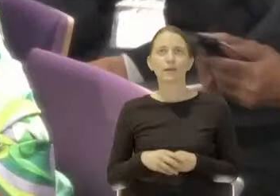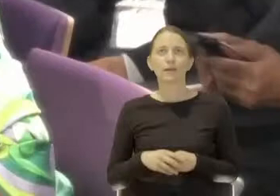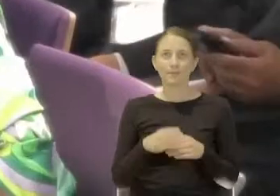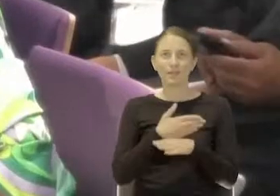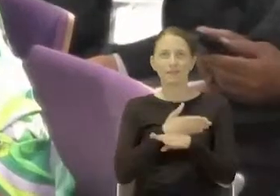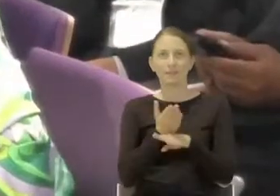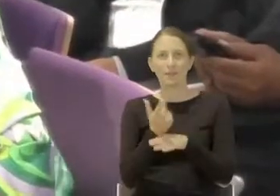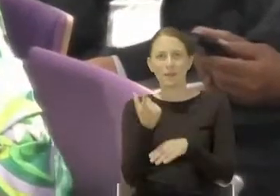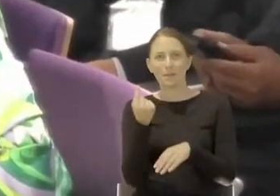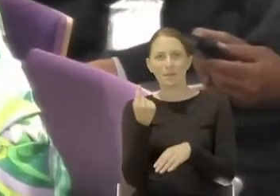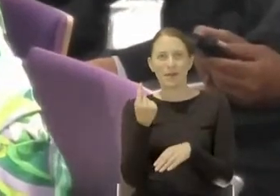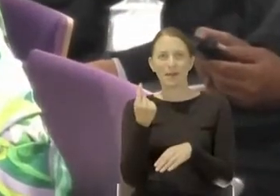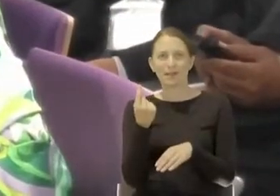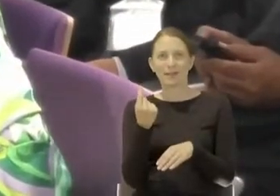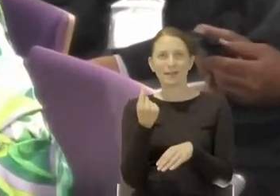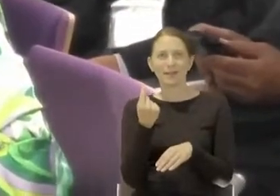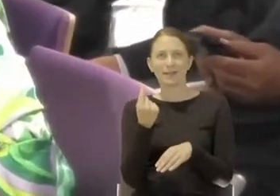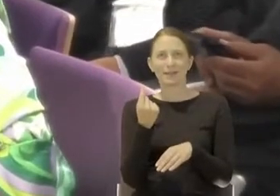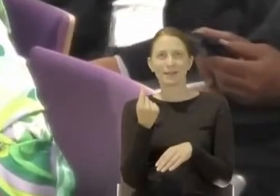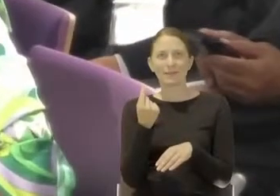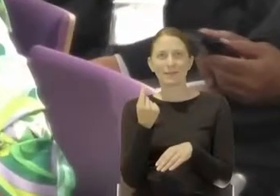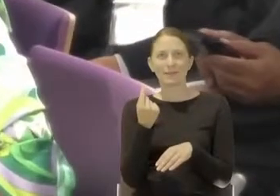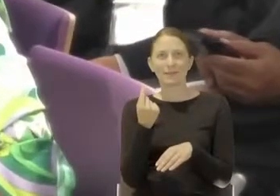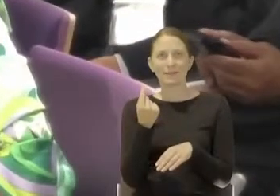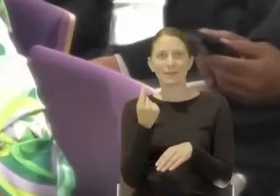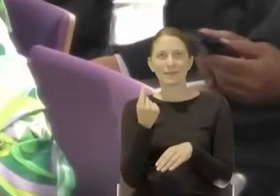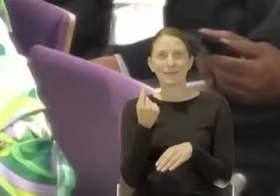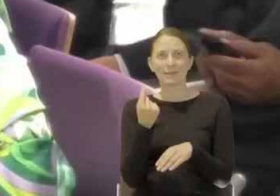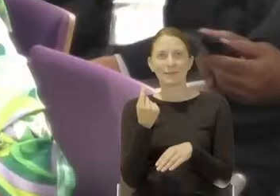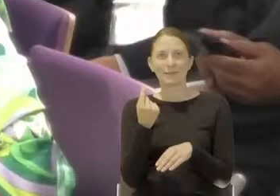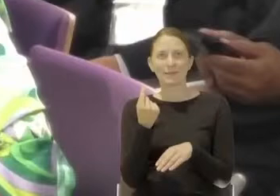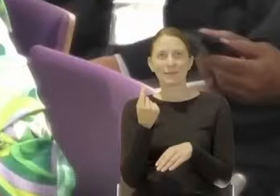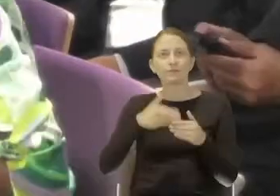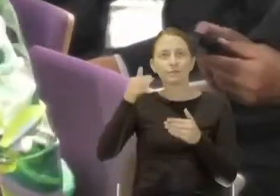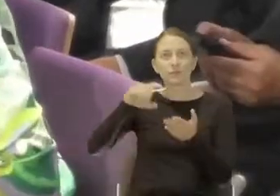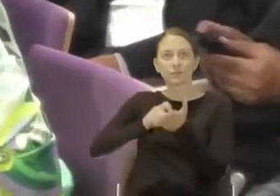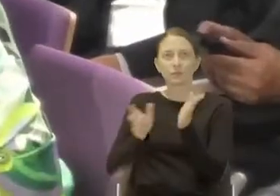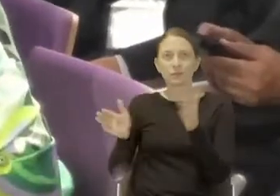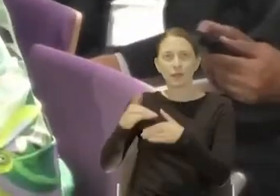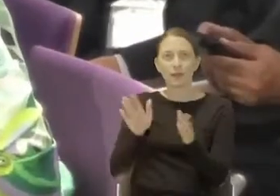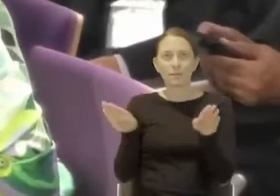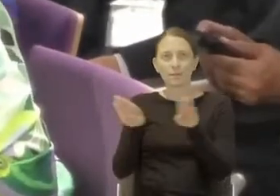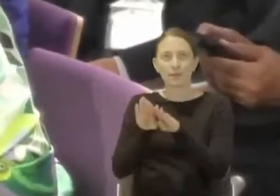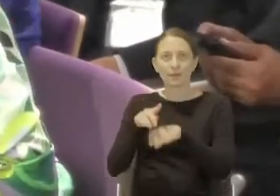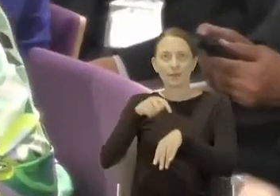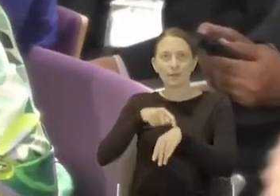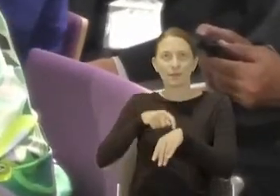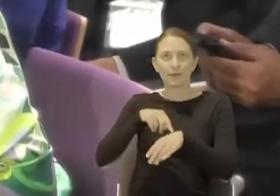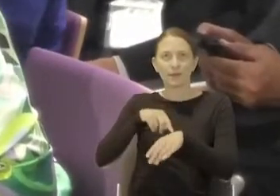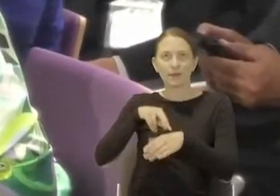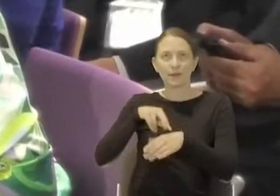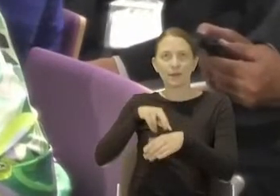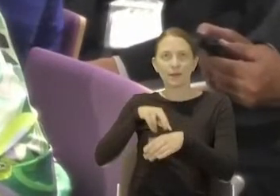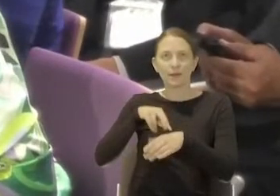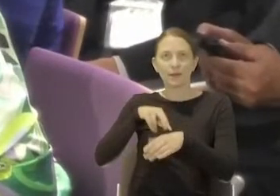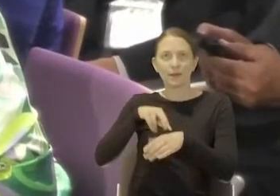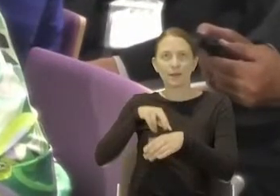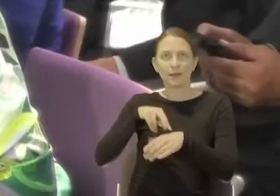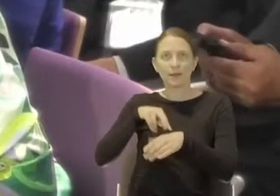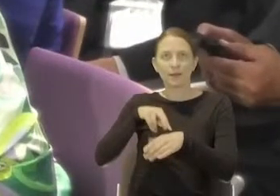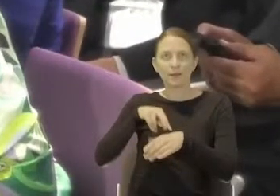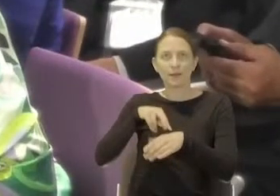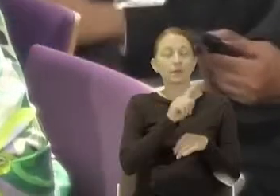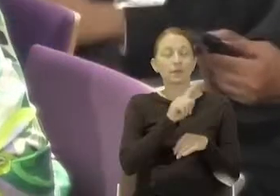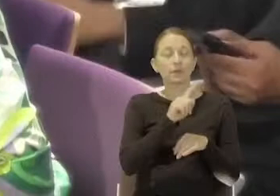So for purposes of concisement and allowing everybody to have an opportunity to express themselves, I'll be a little bit harsh as